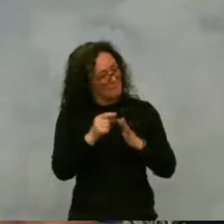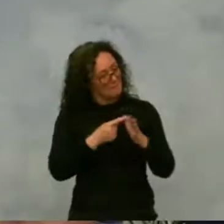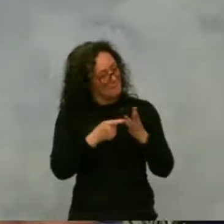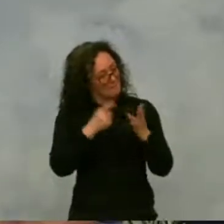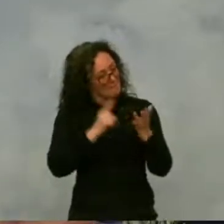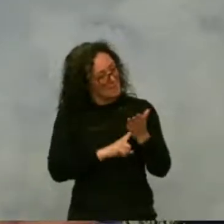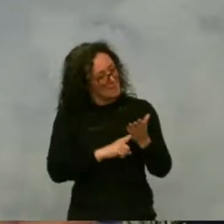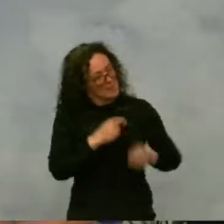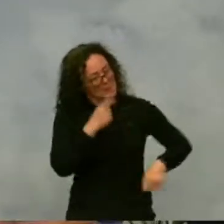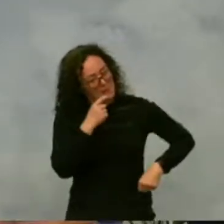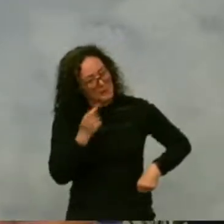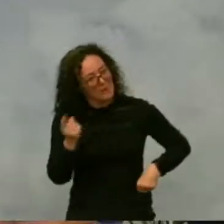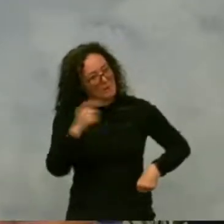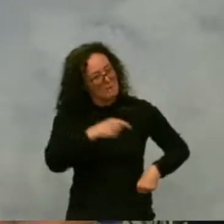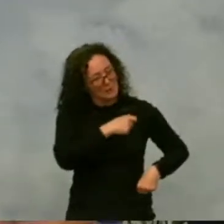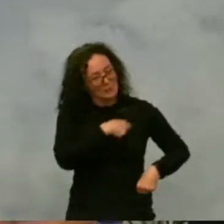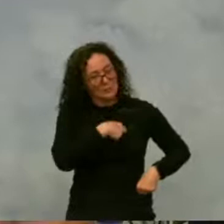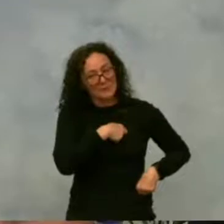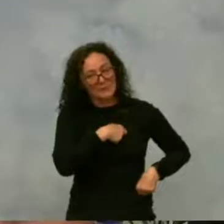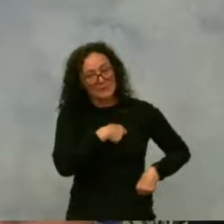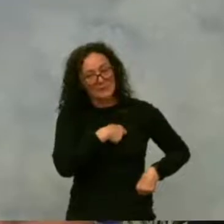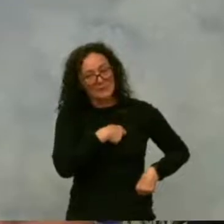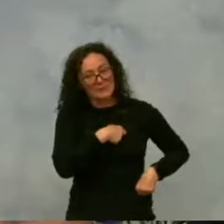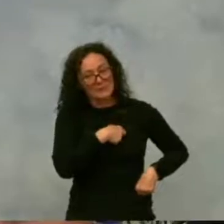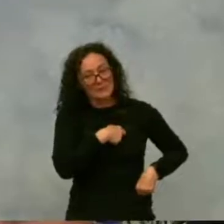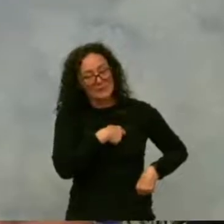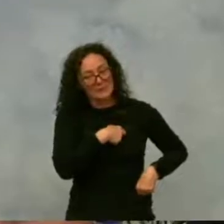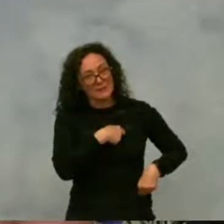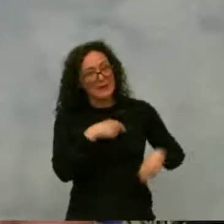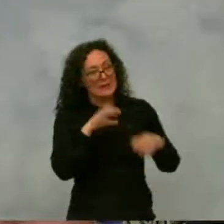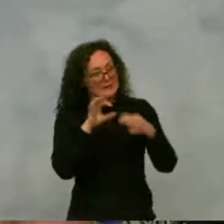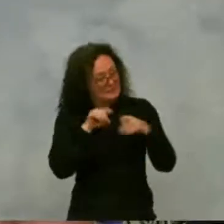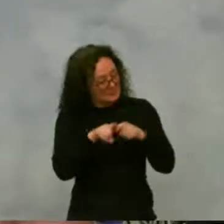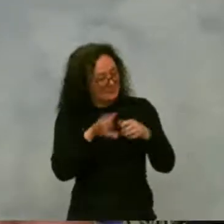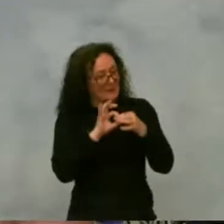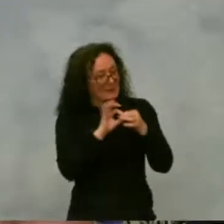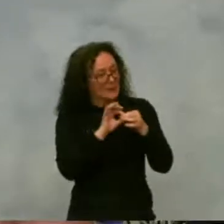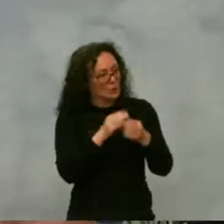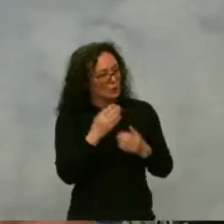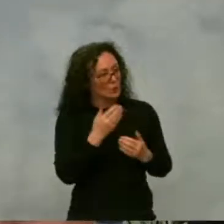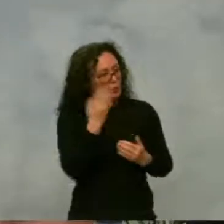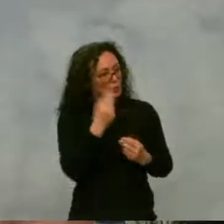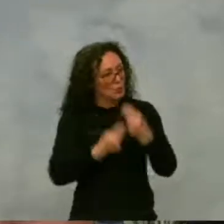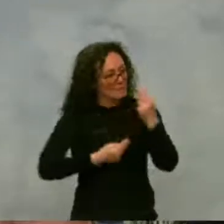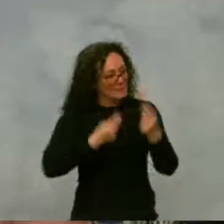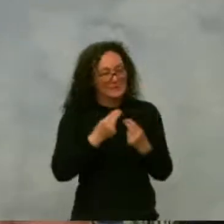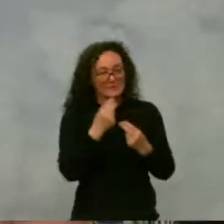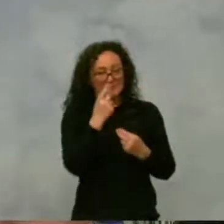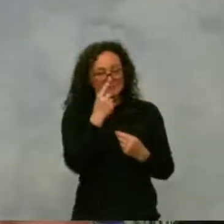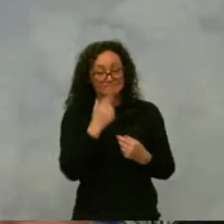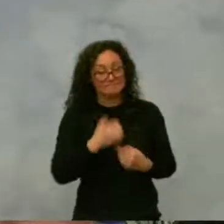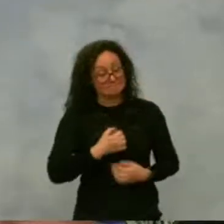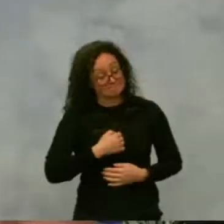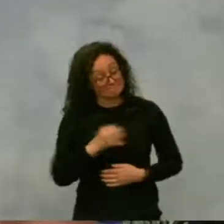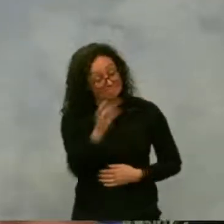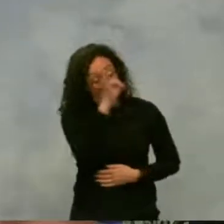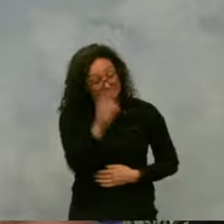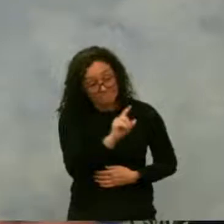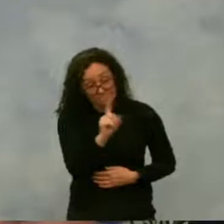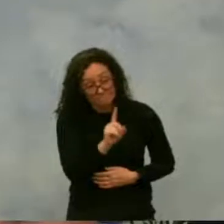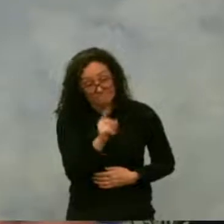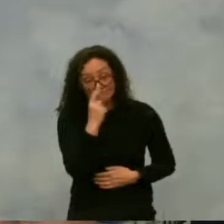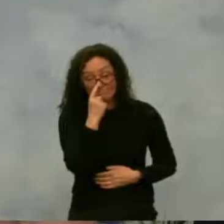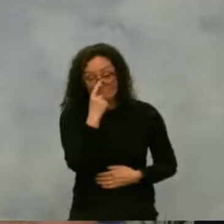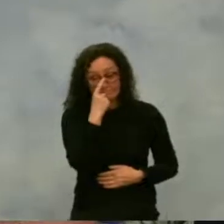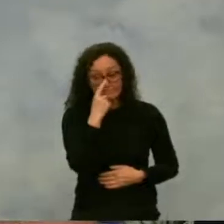back to committee with something particularly for the school meals debt. My question was actually just in